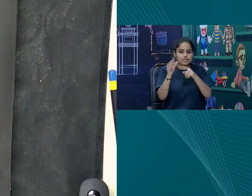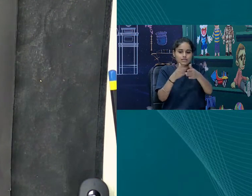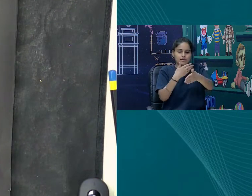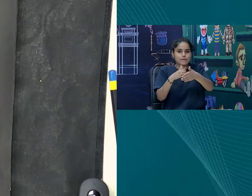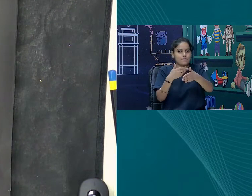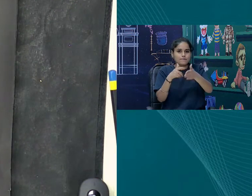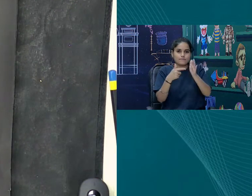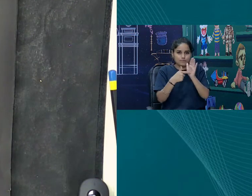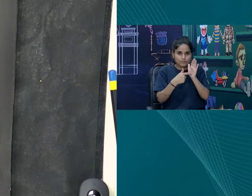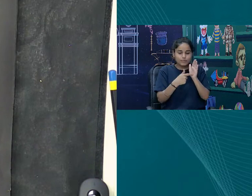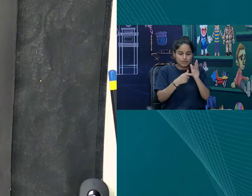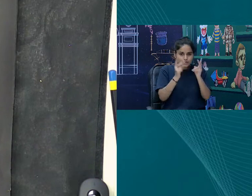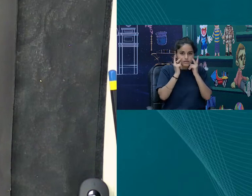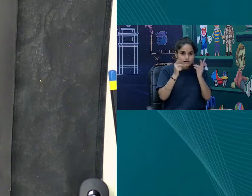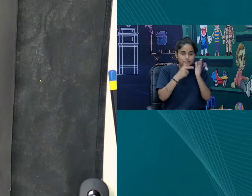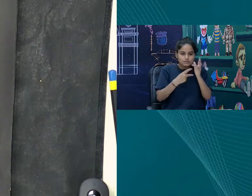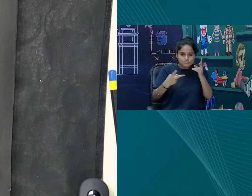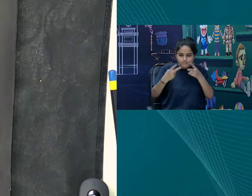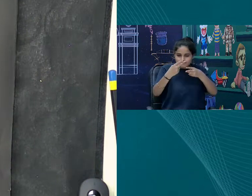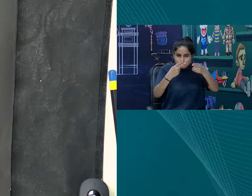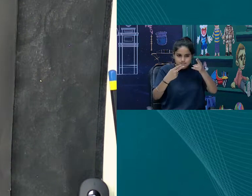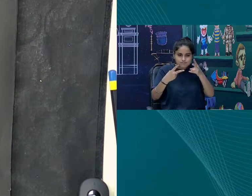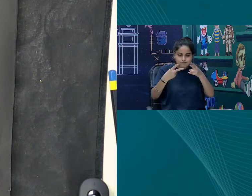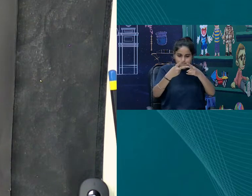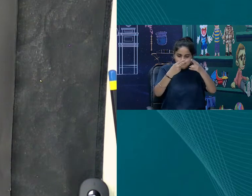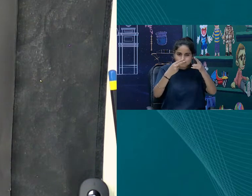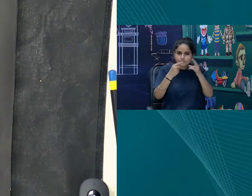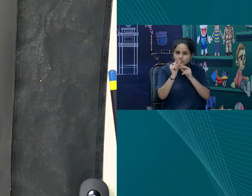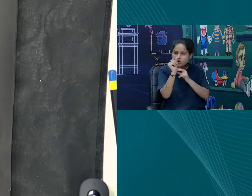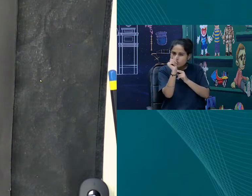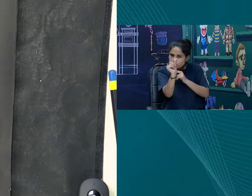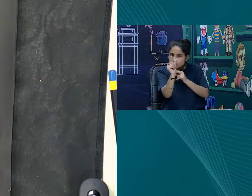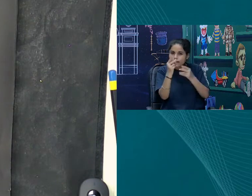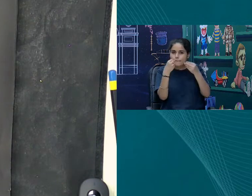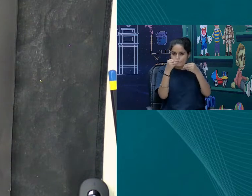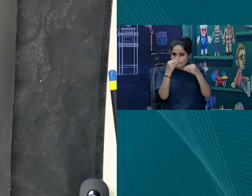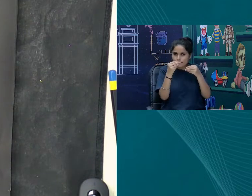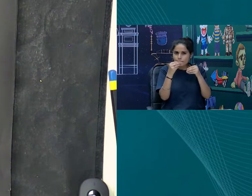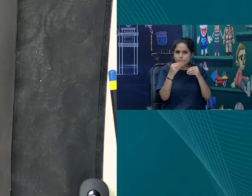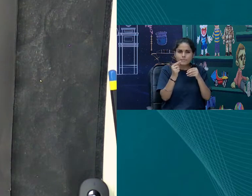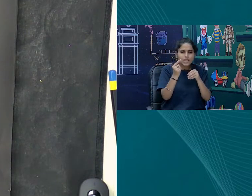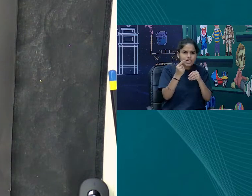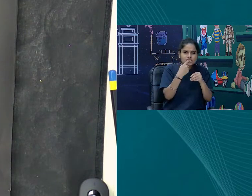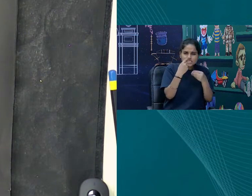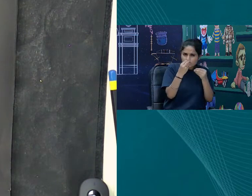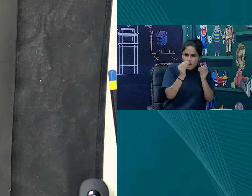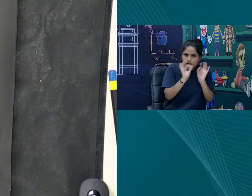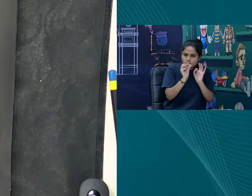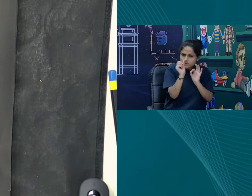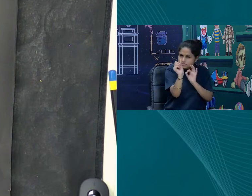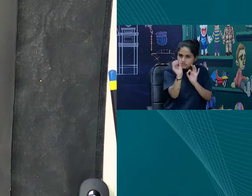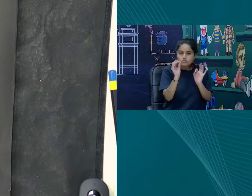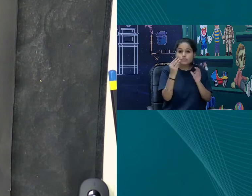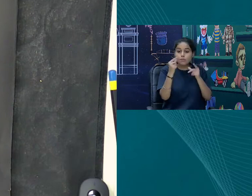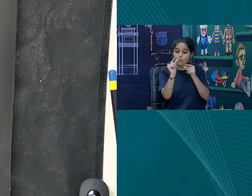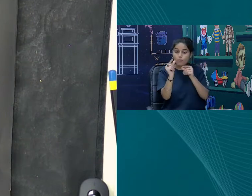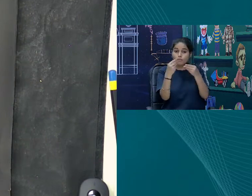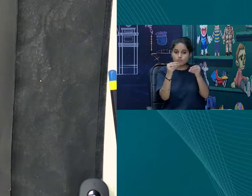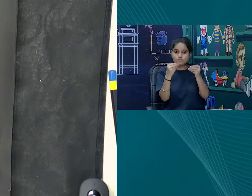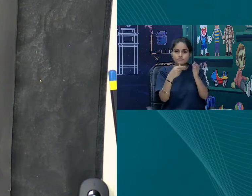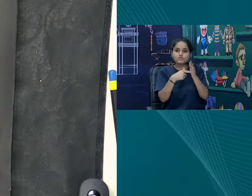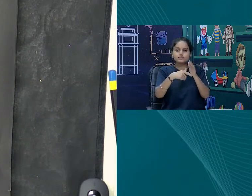to be, that the house was the child who imagined the house has appeared to be this way.